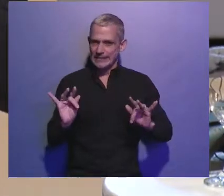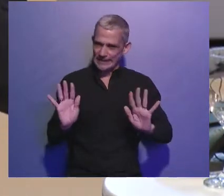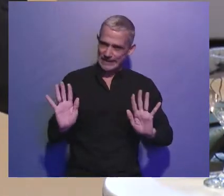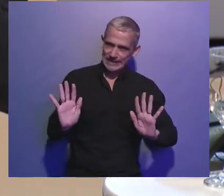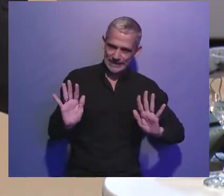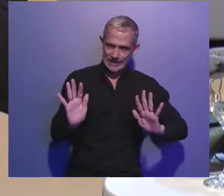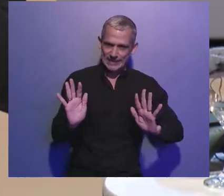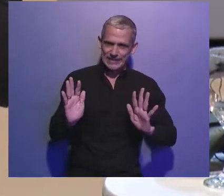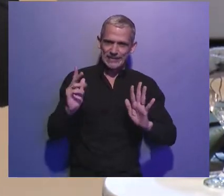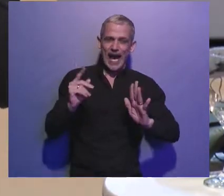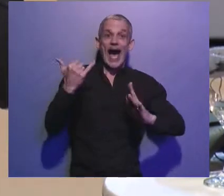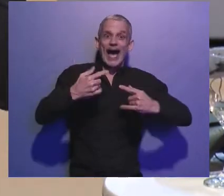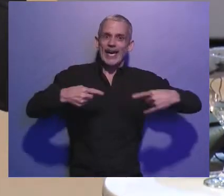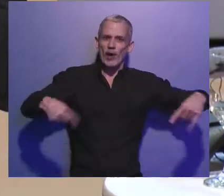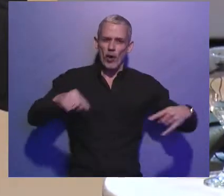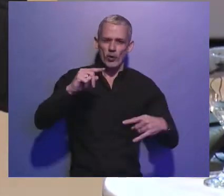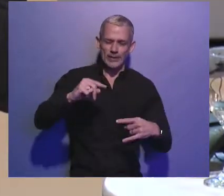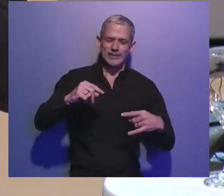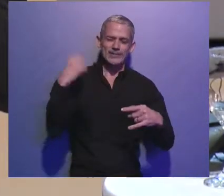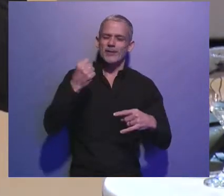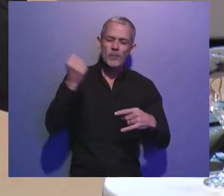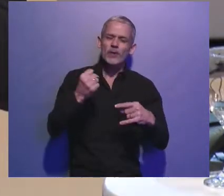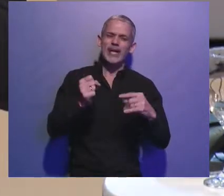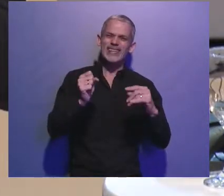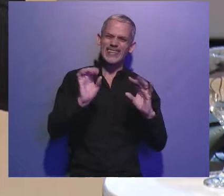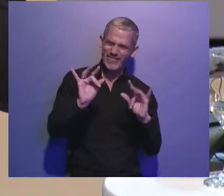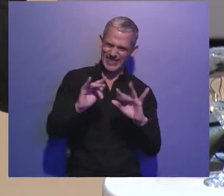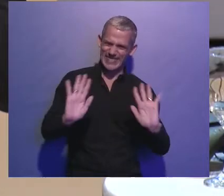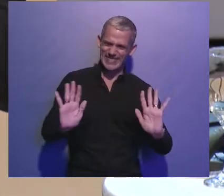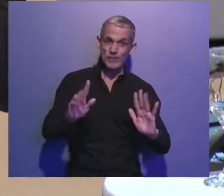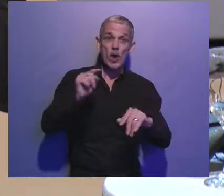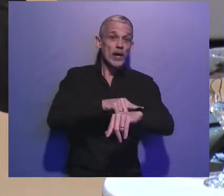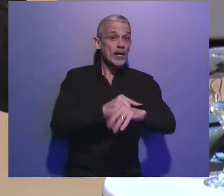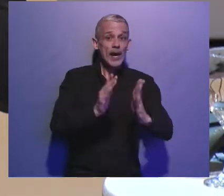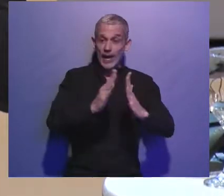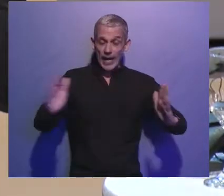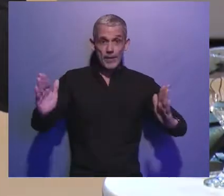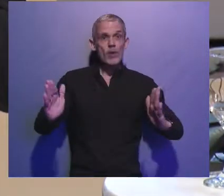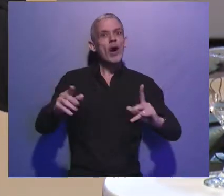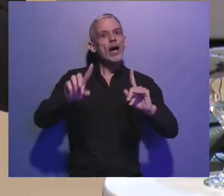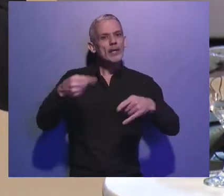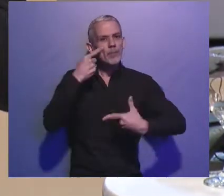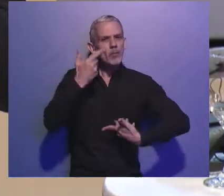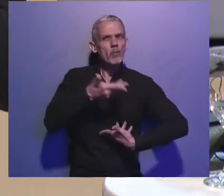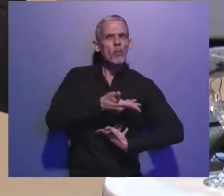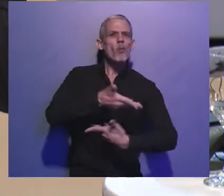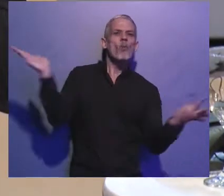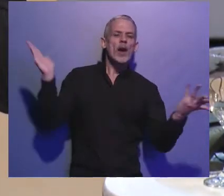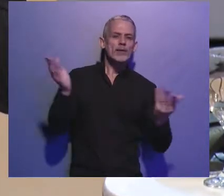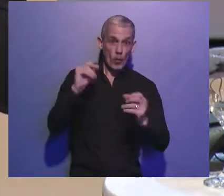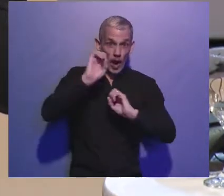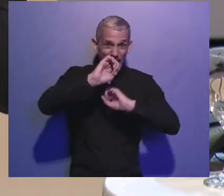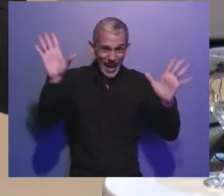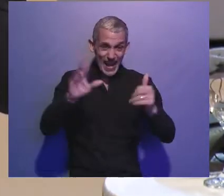challenging. But these times are also a clear demonstration of the transparency,